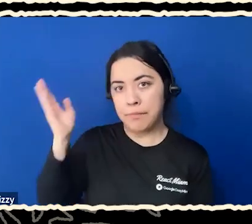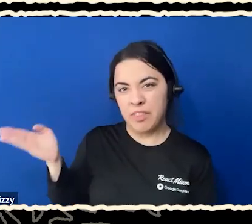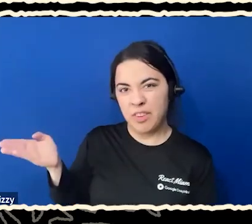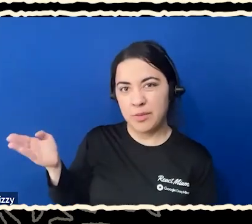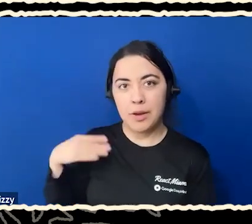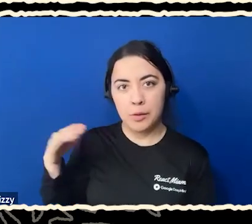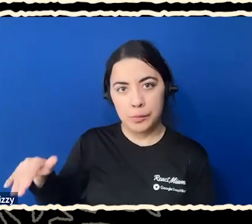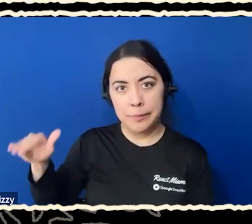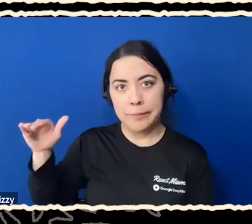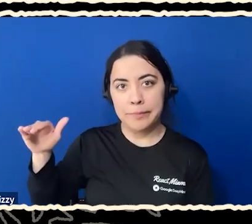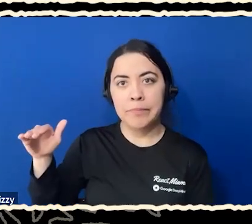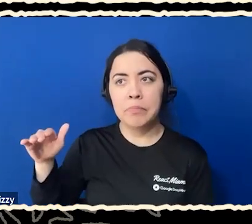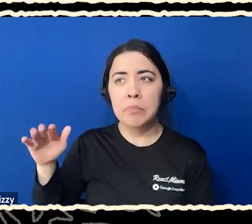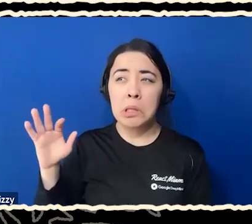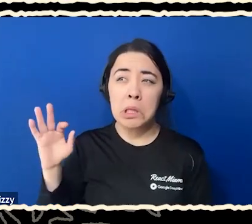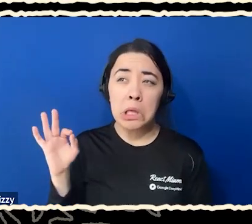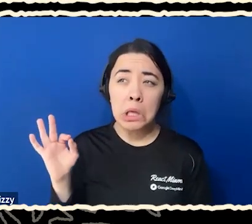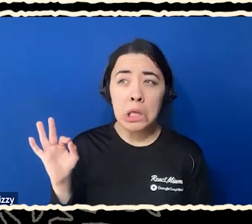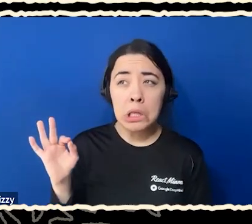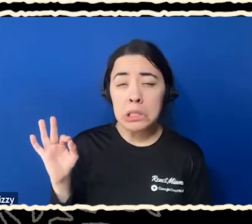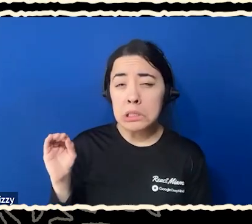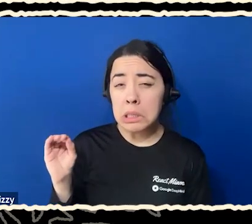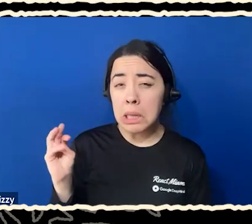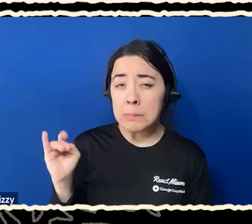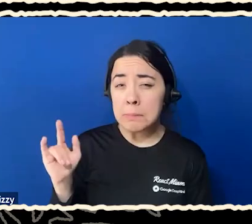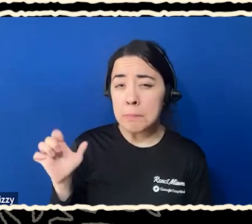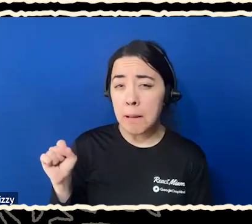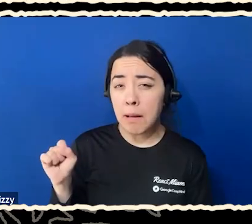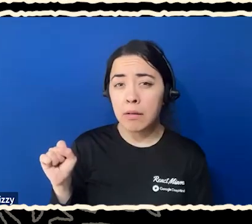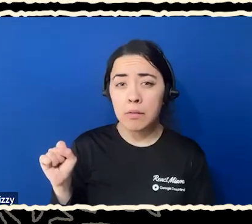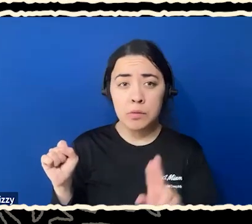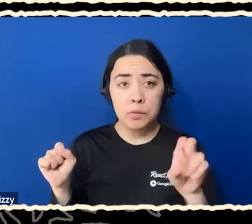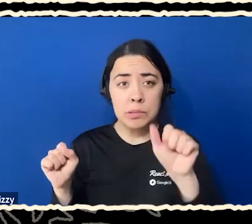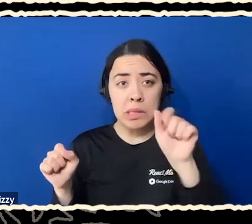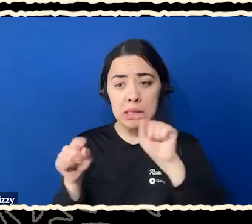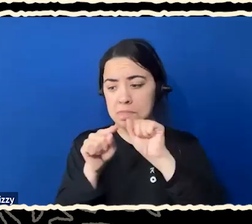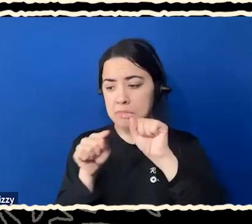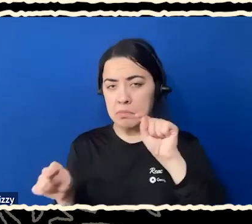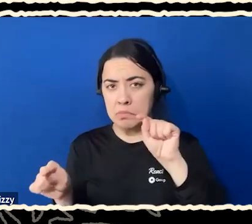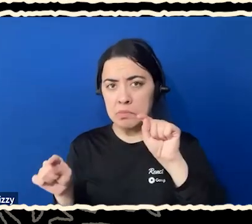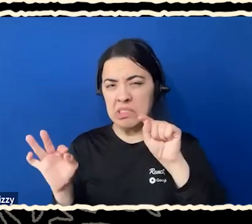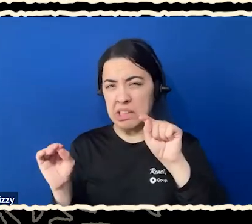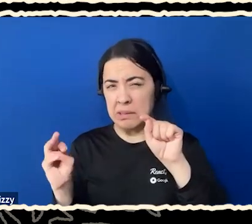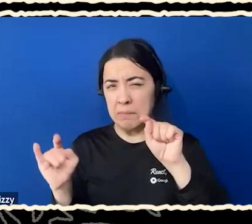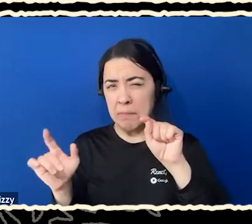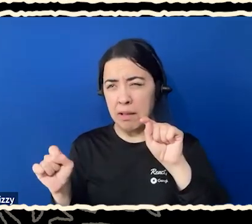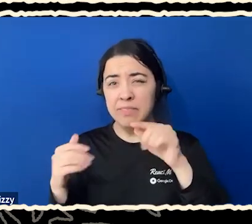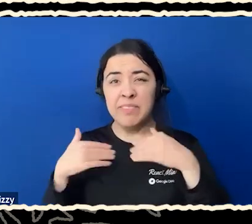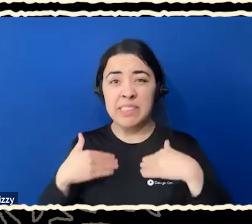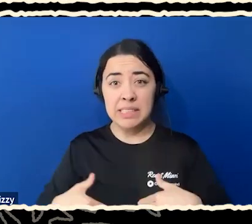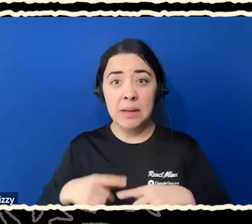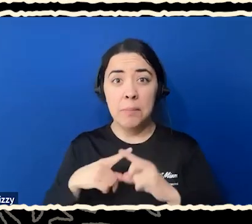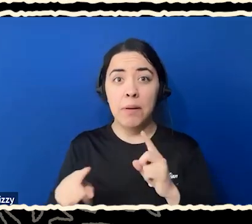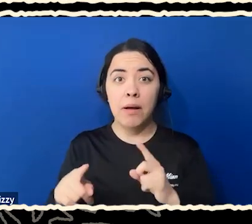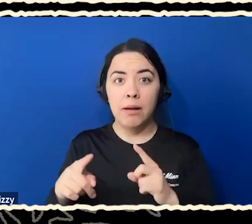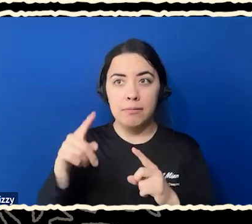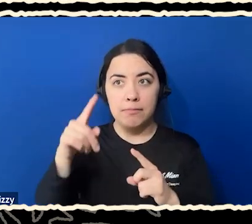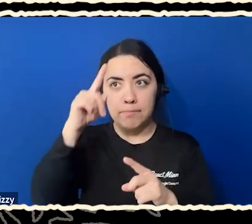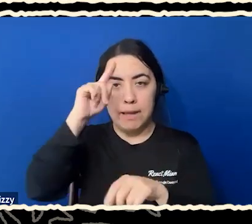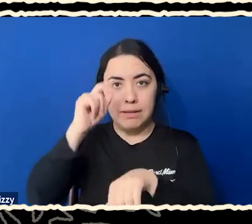It's 90 miles from the US physically, but mentally it's half a century